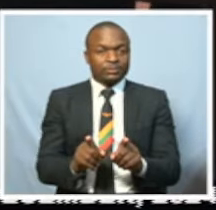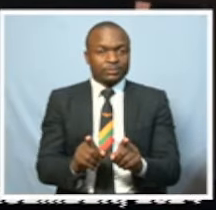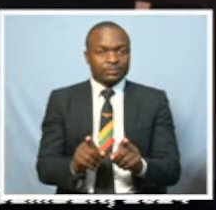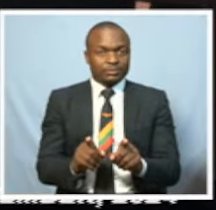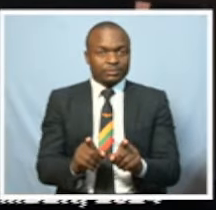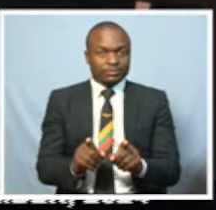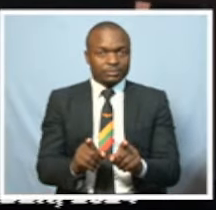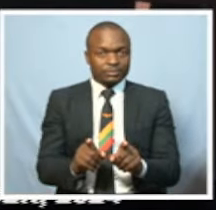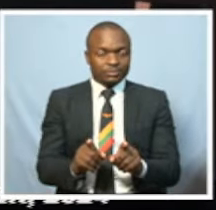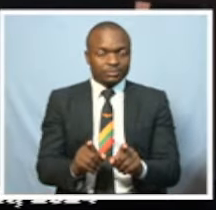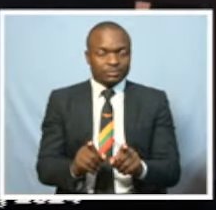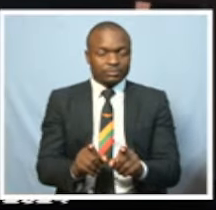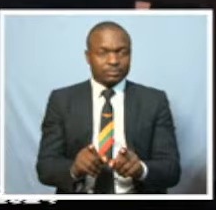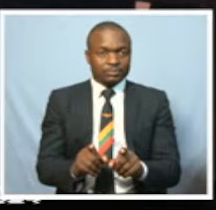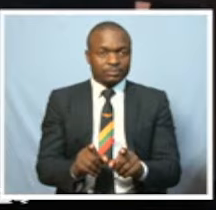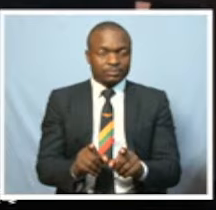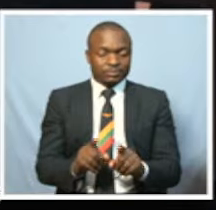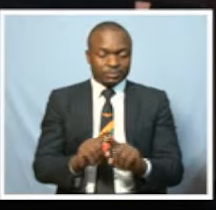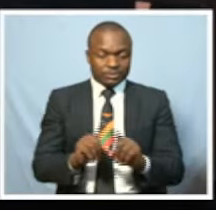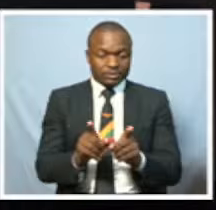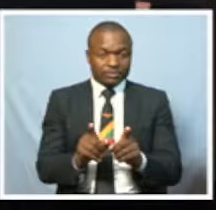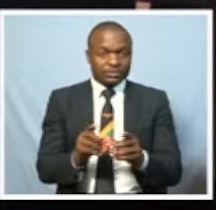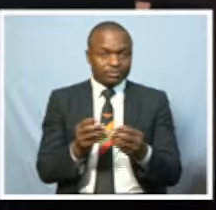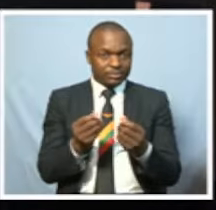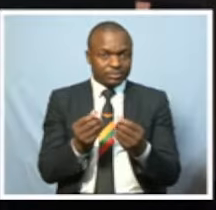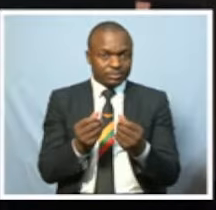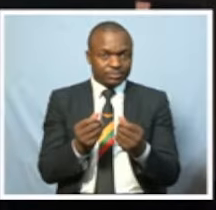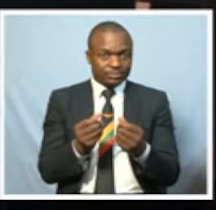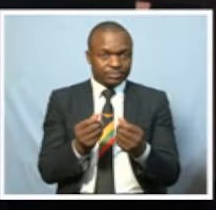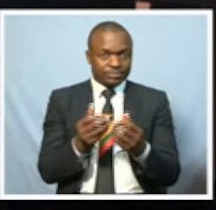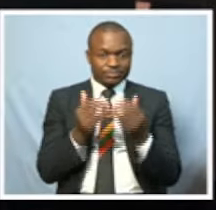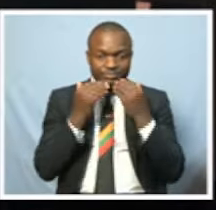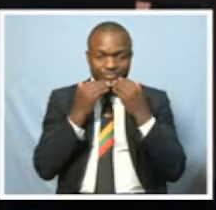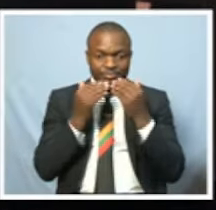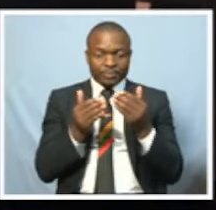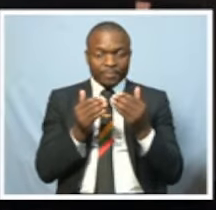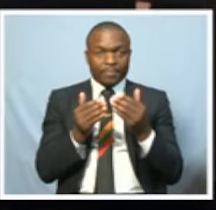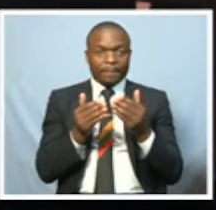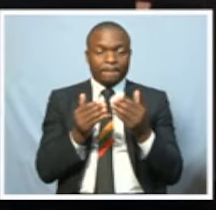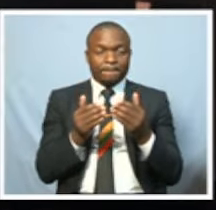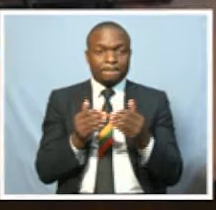the additional funds? Thank you.